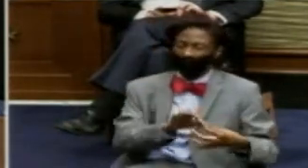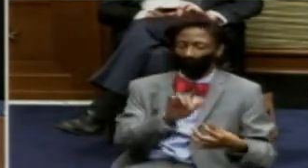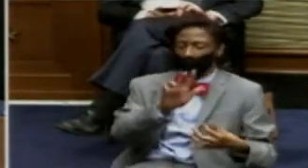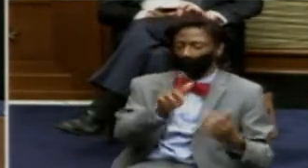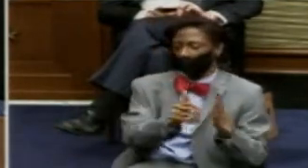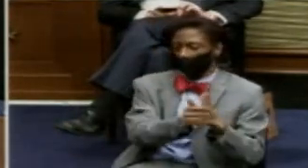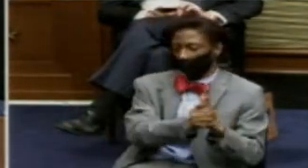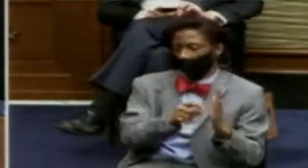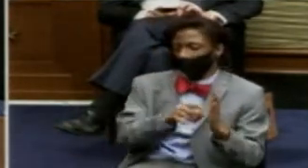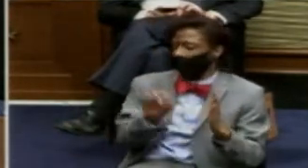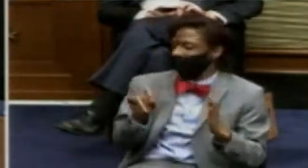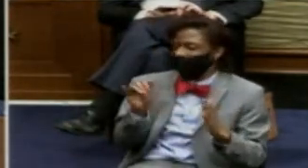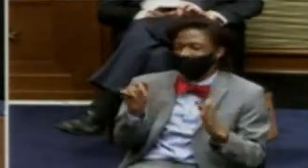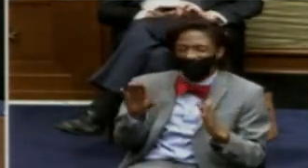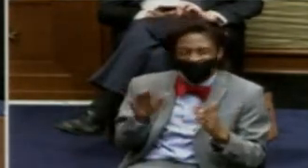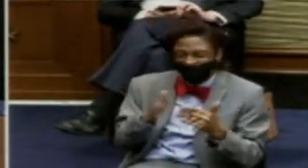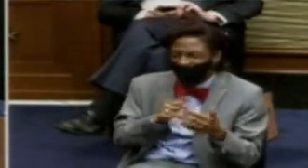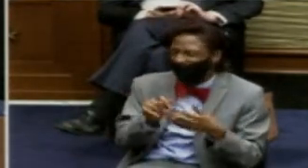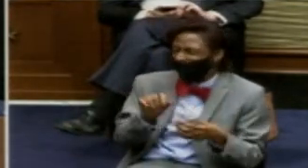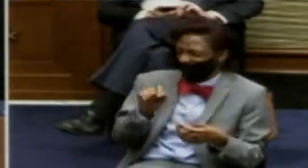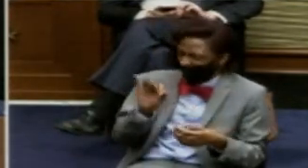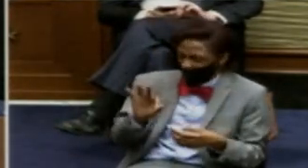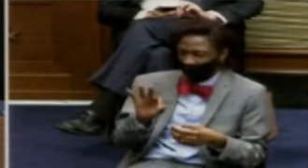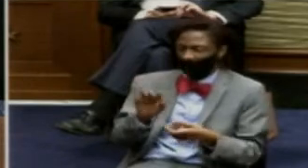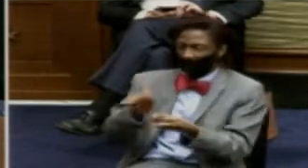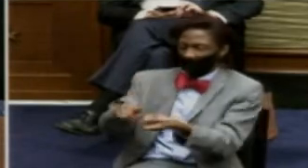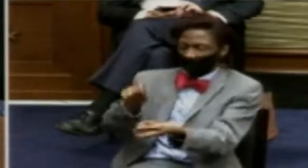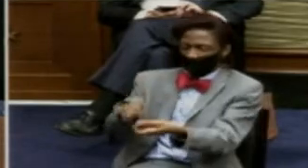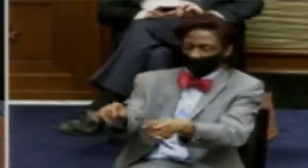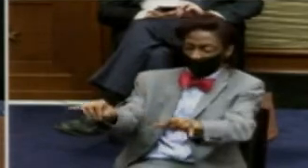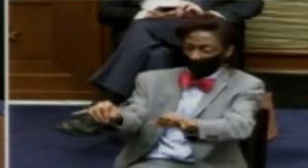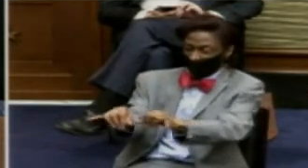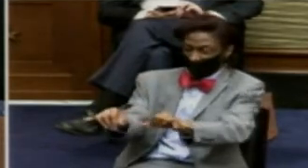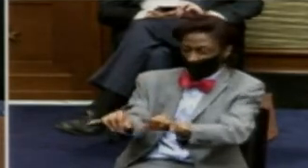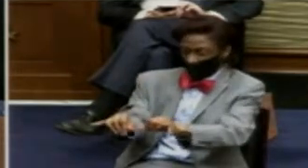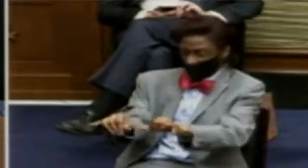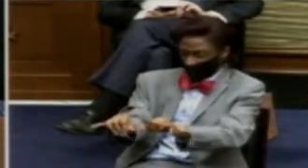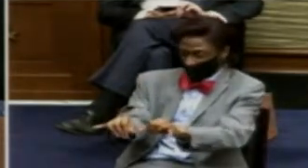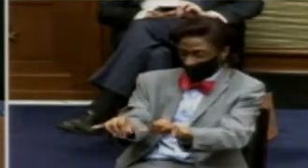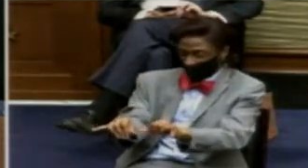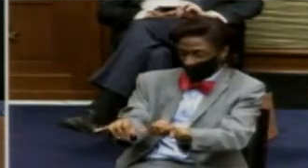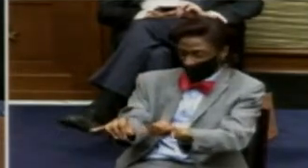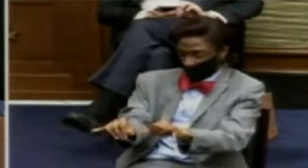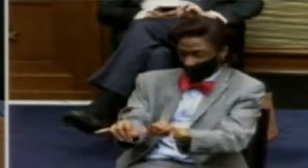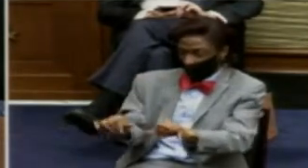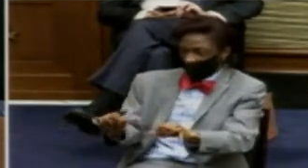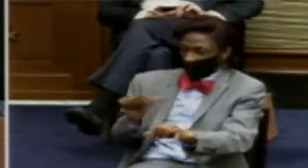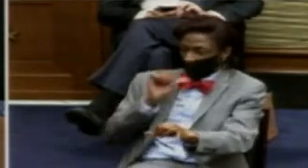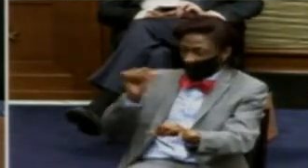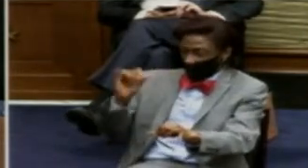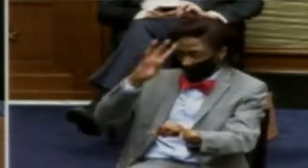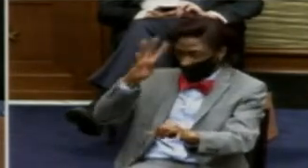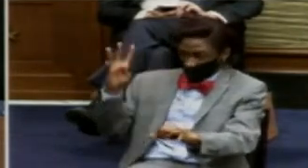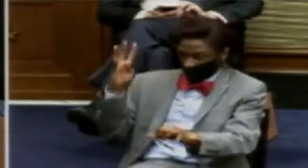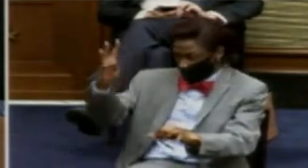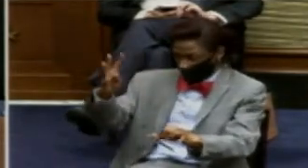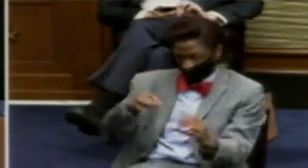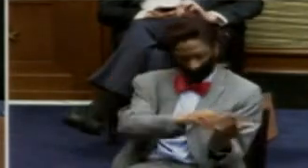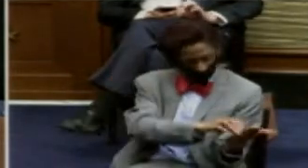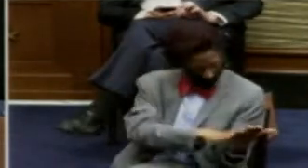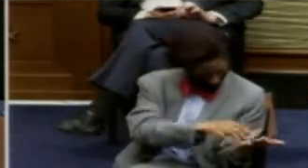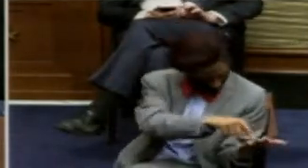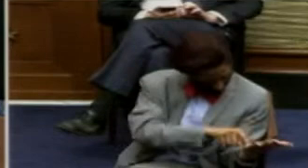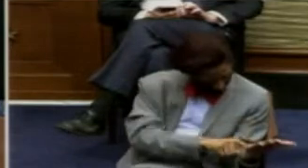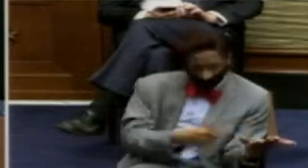even if a specific size wasn't specifically for the district, wasn't contemplated under the district clause, I think there's a